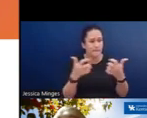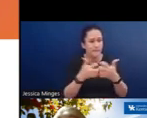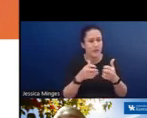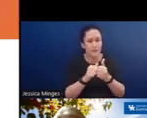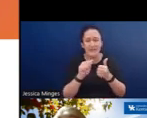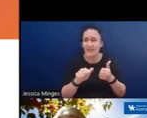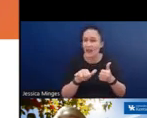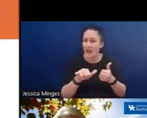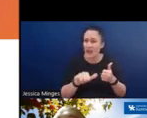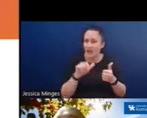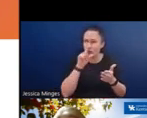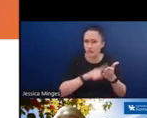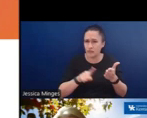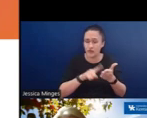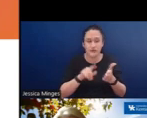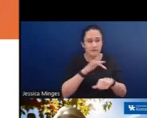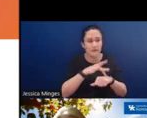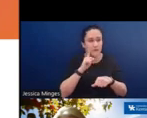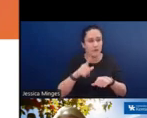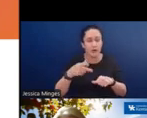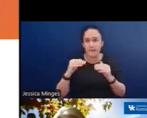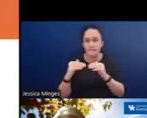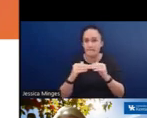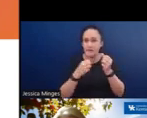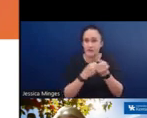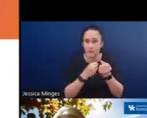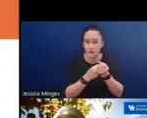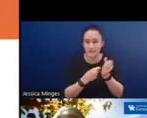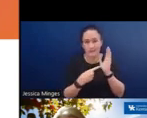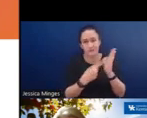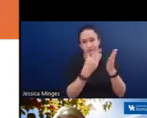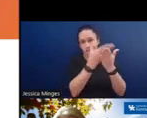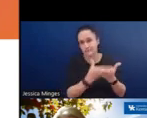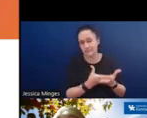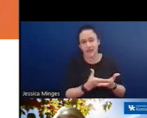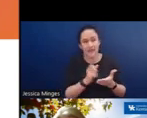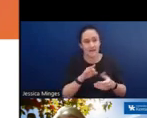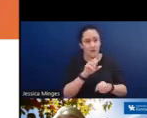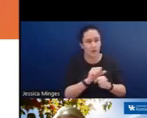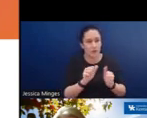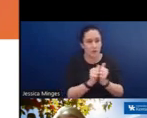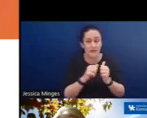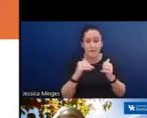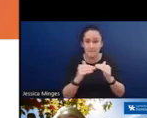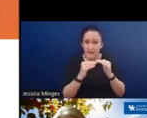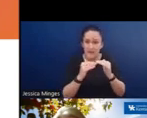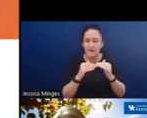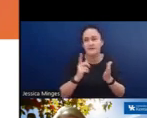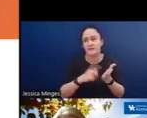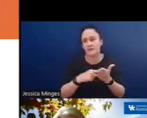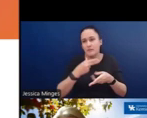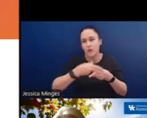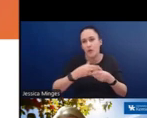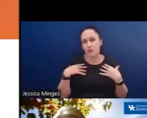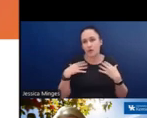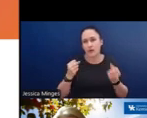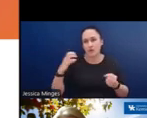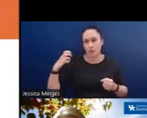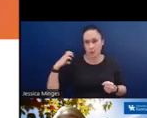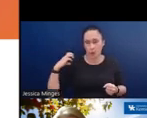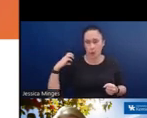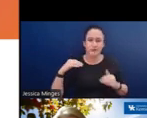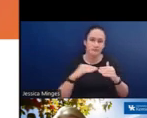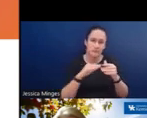research available on peer support, which shows that working with peers, sometimes referred to as recovery coaches, peer workers, peer